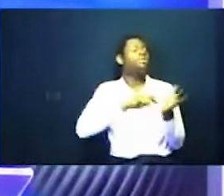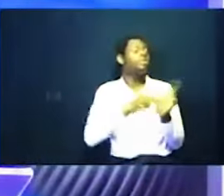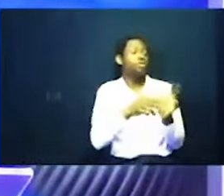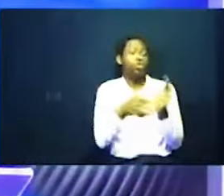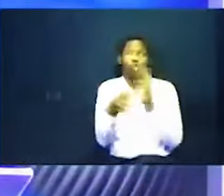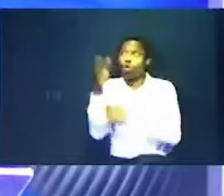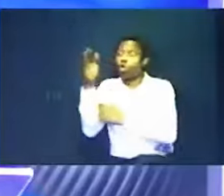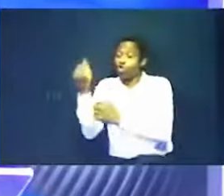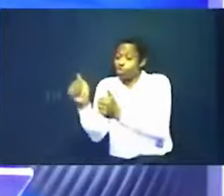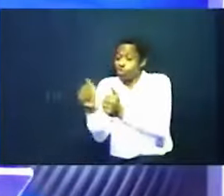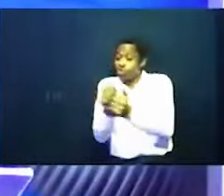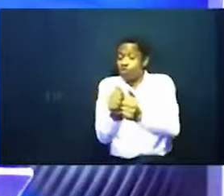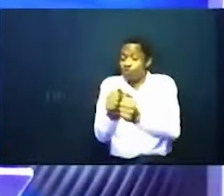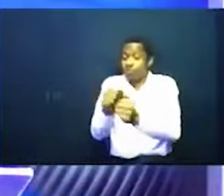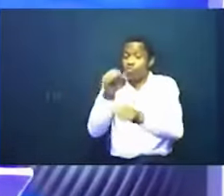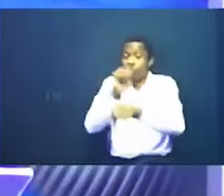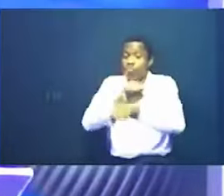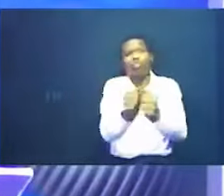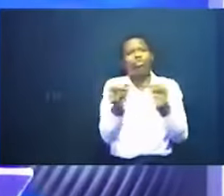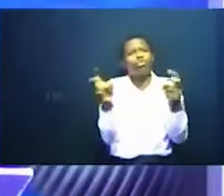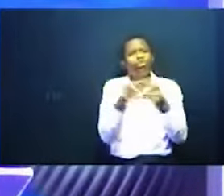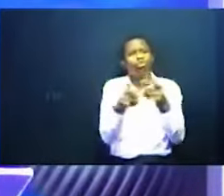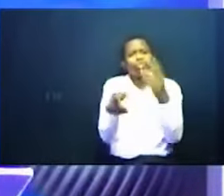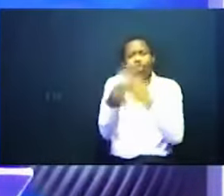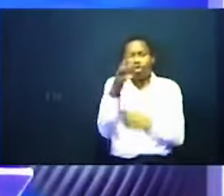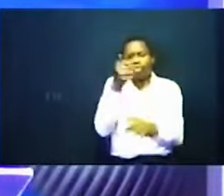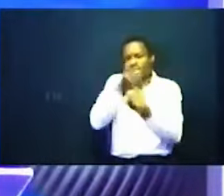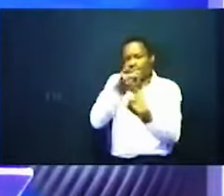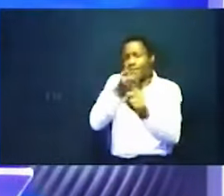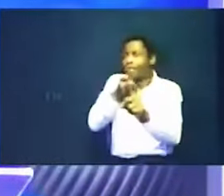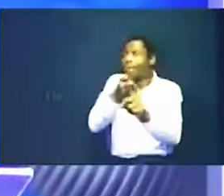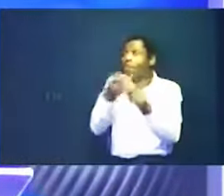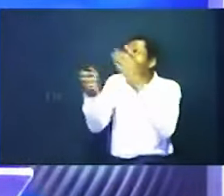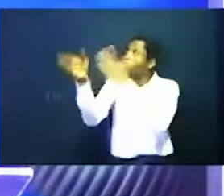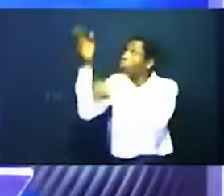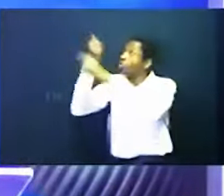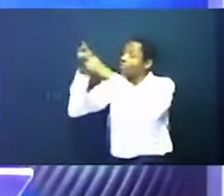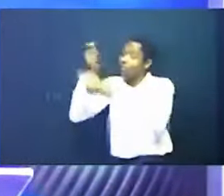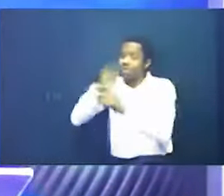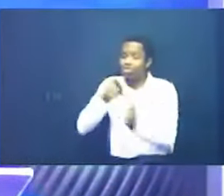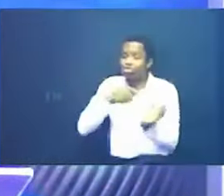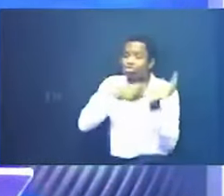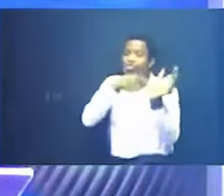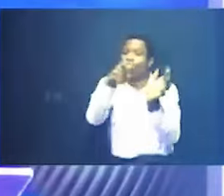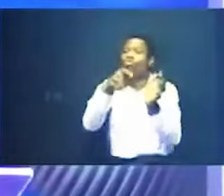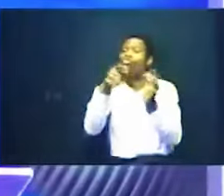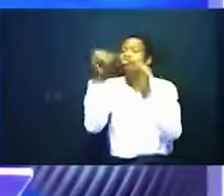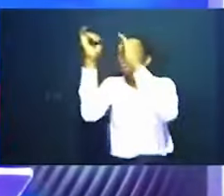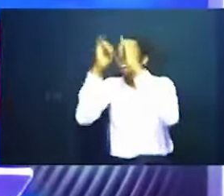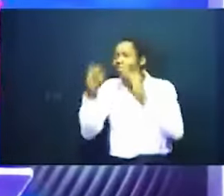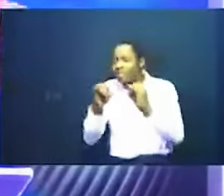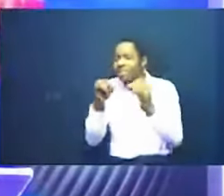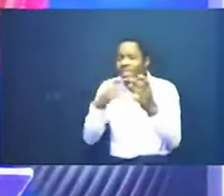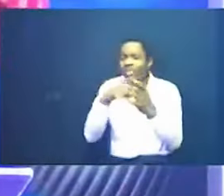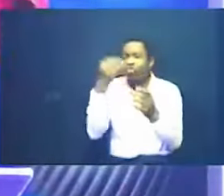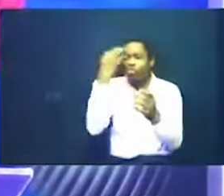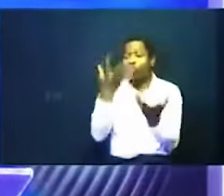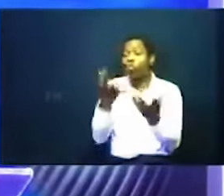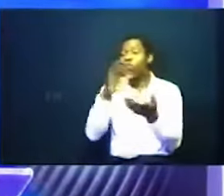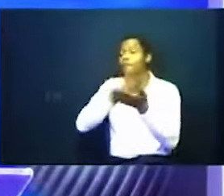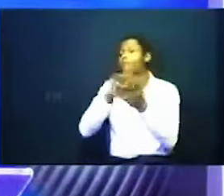people. So he has to show you the image that you and him are working towards. So you must know the image. Don't just